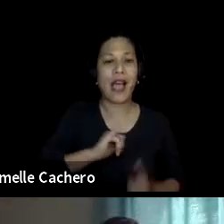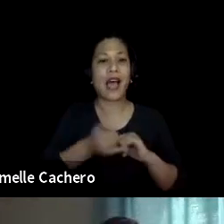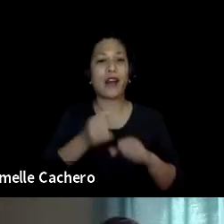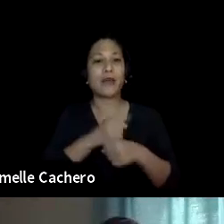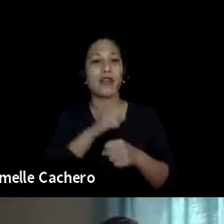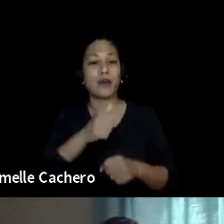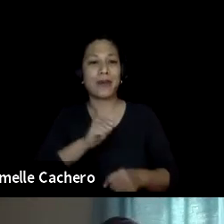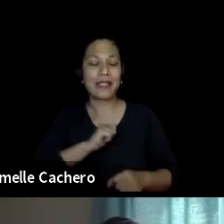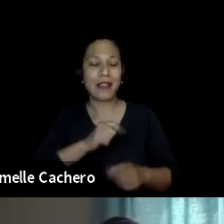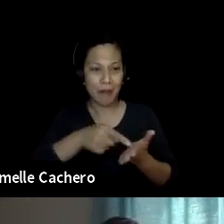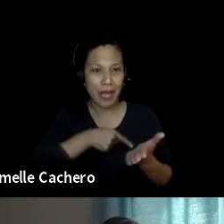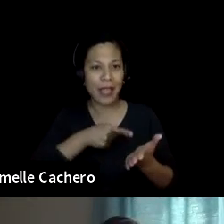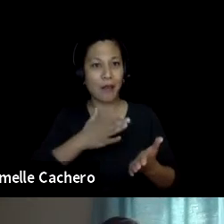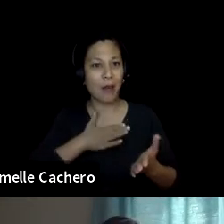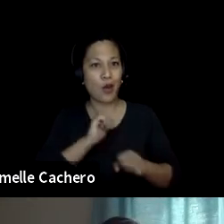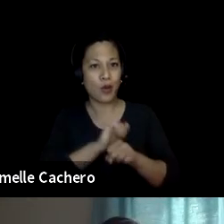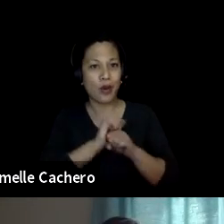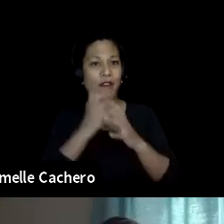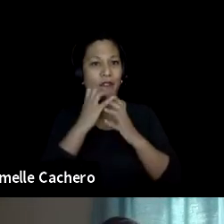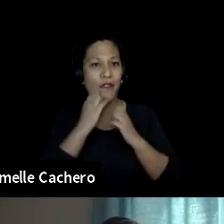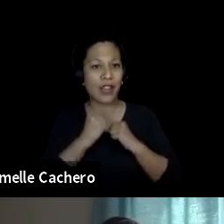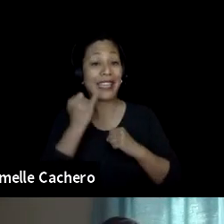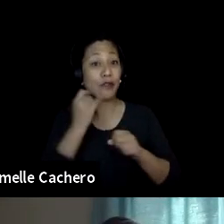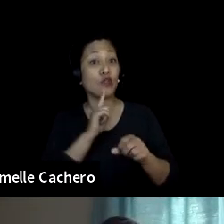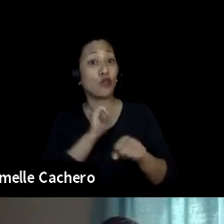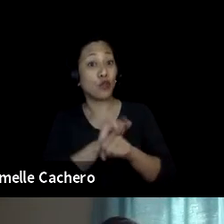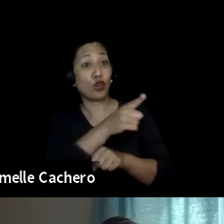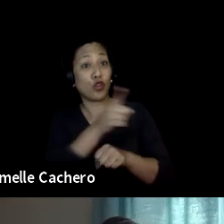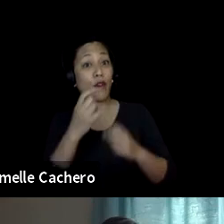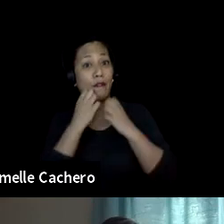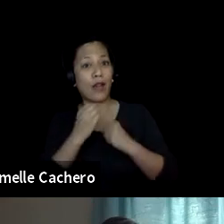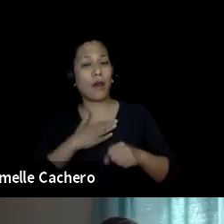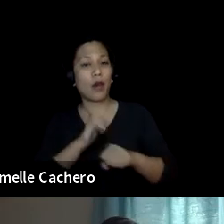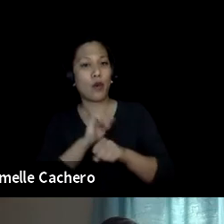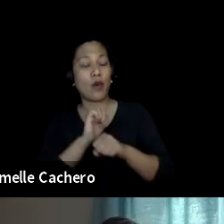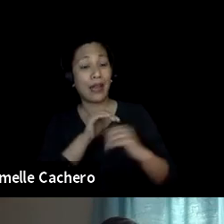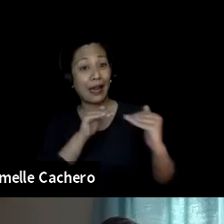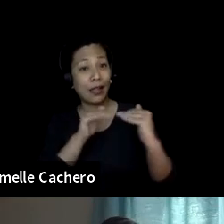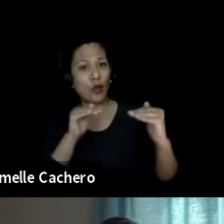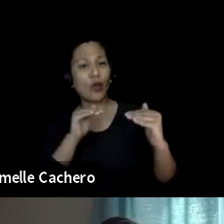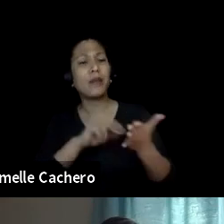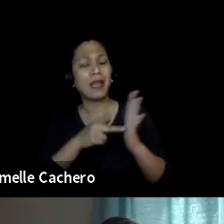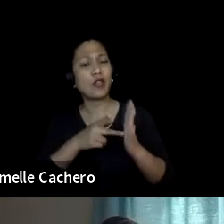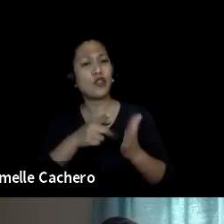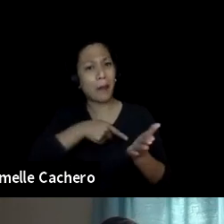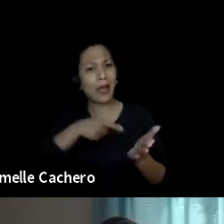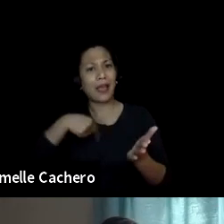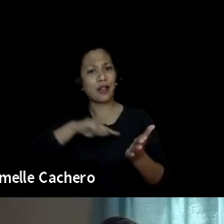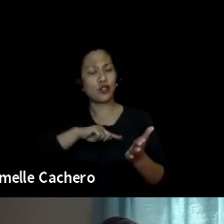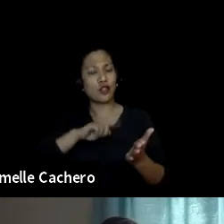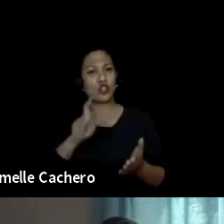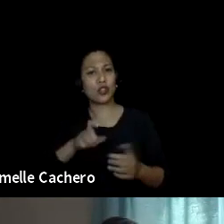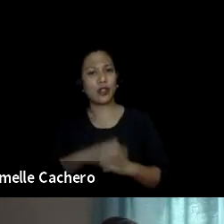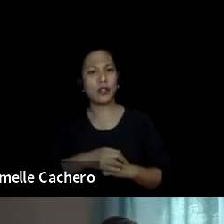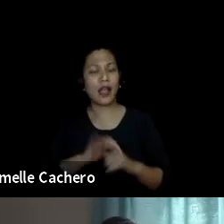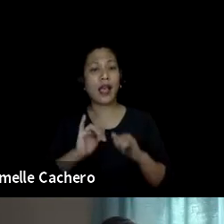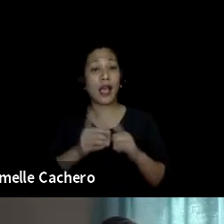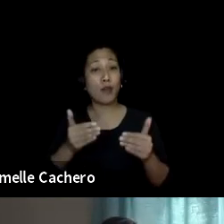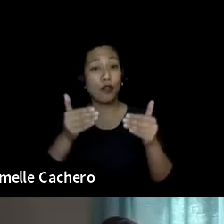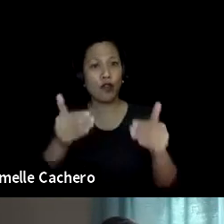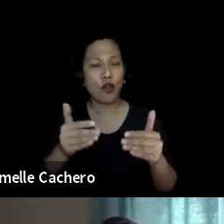work? This work is valued. If it is truly valued, if we are all truly equal, then we should be paid for equal work. And moving forward, how do we change